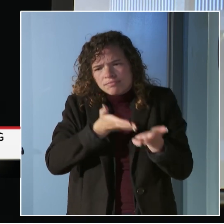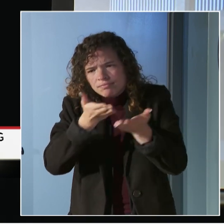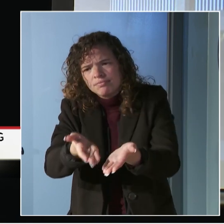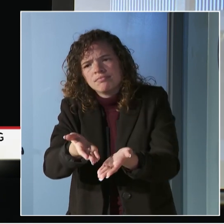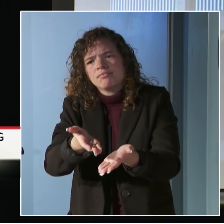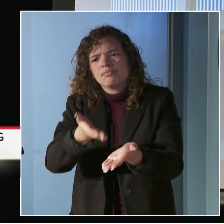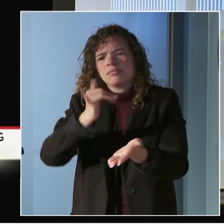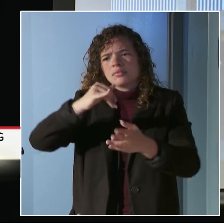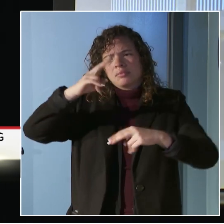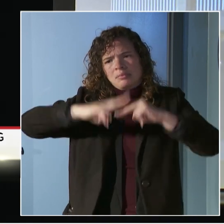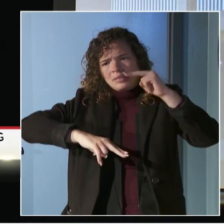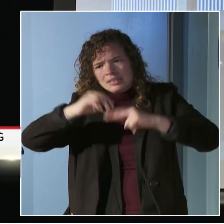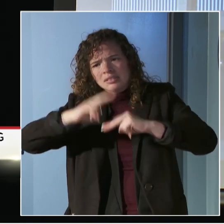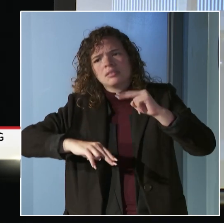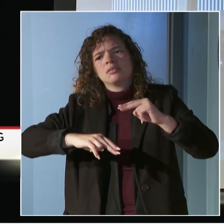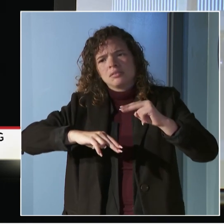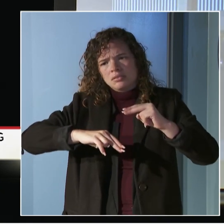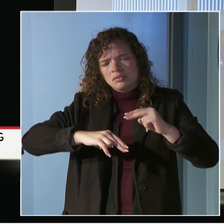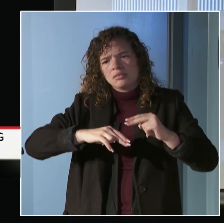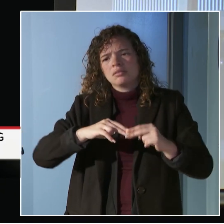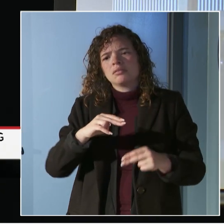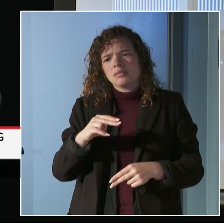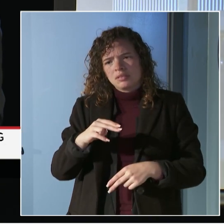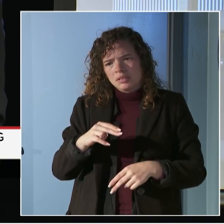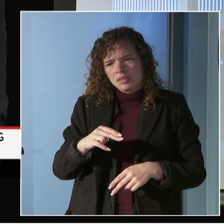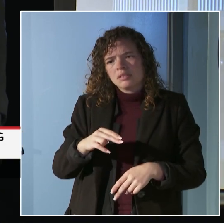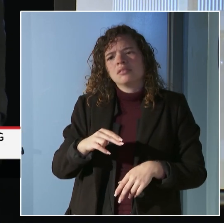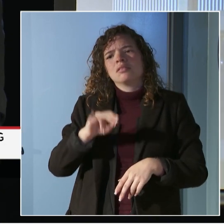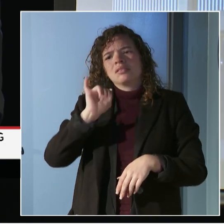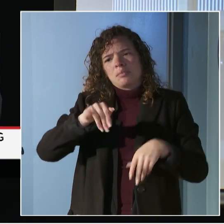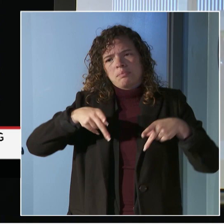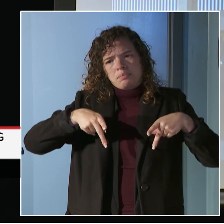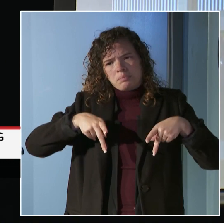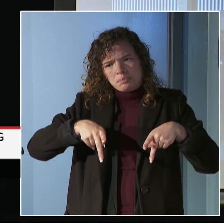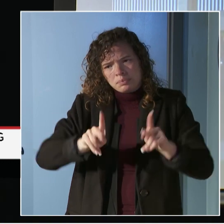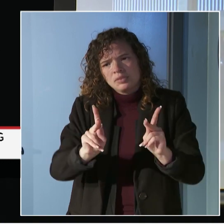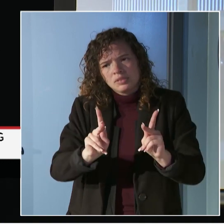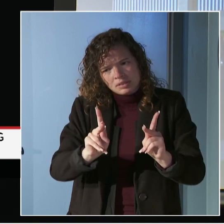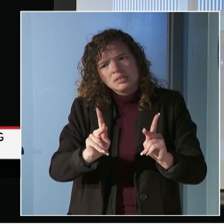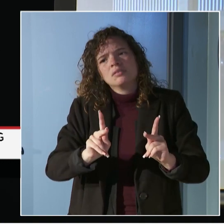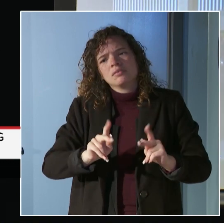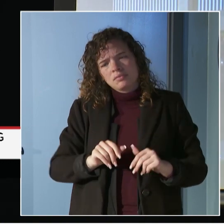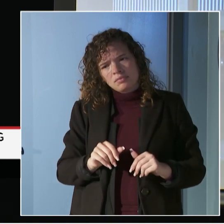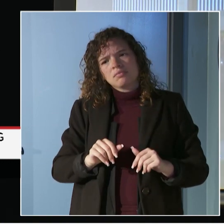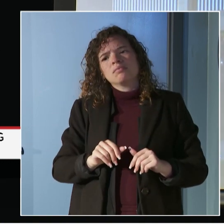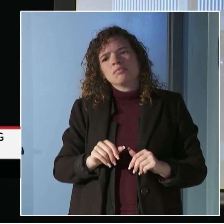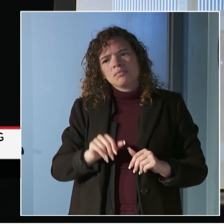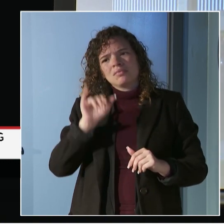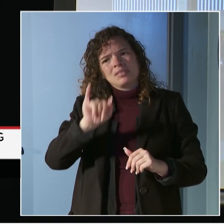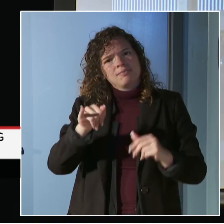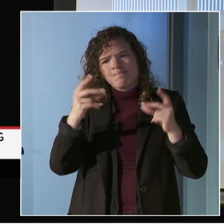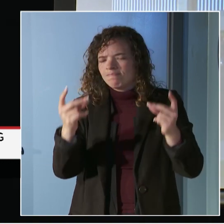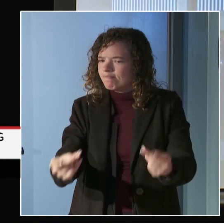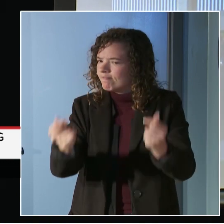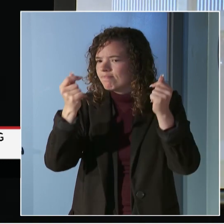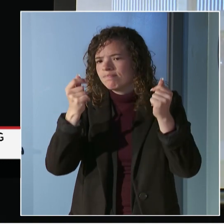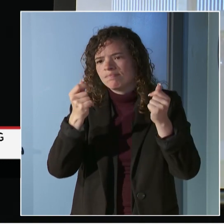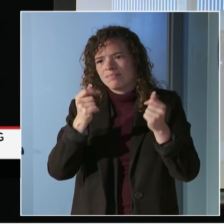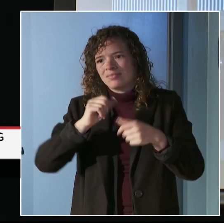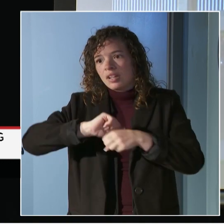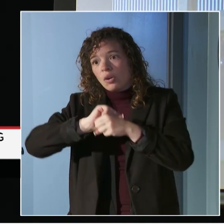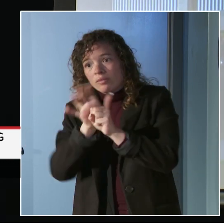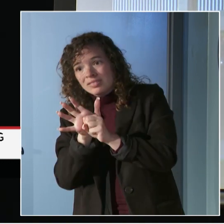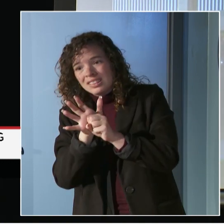permit faster than we were really ready for. And the pandemic had sort of created this start and go kind of quality to